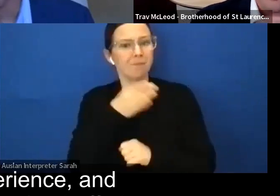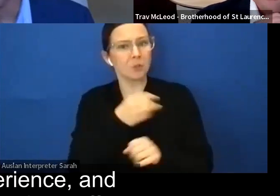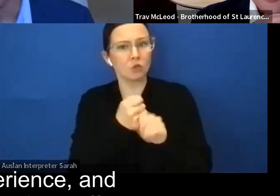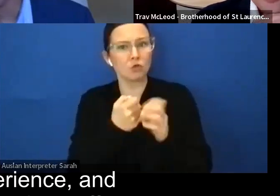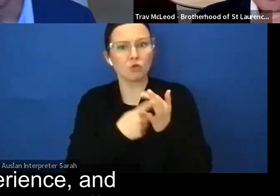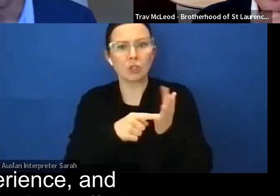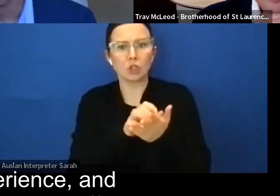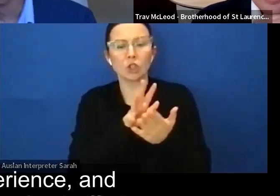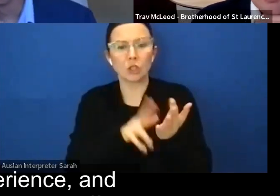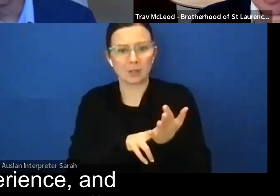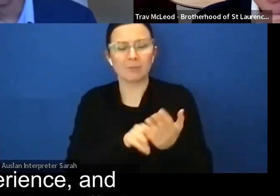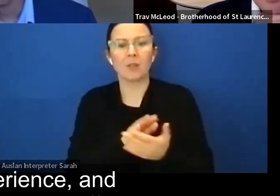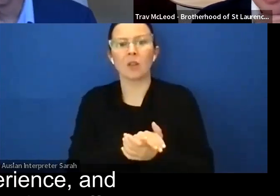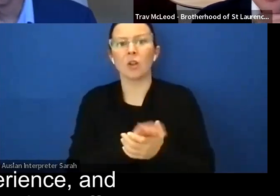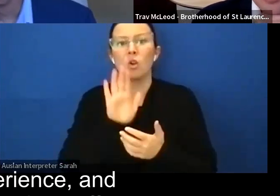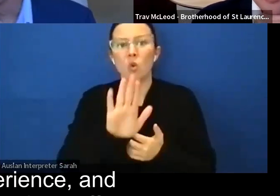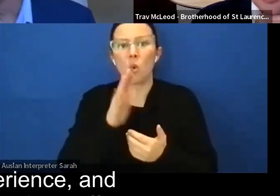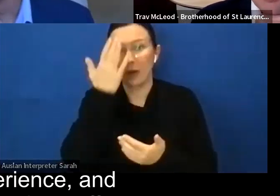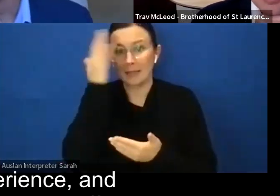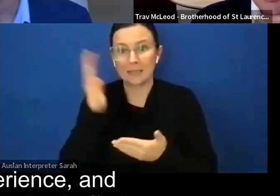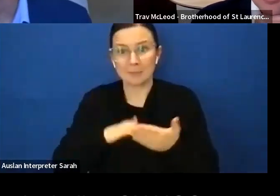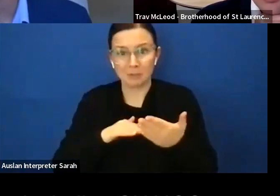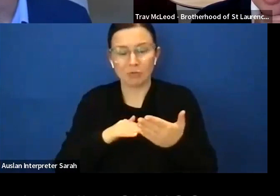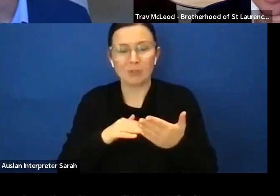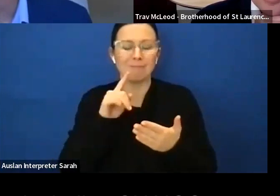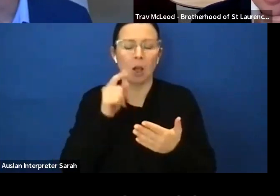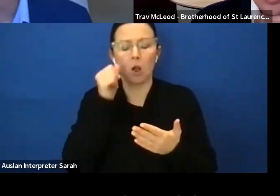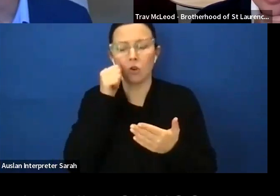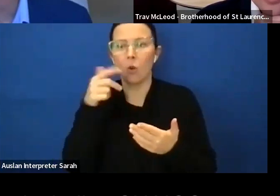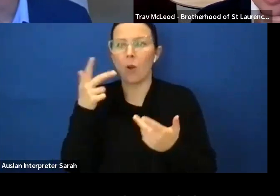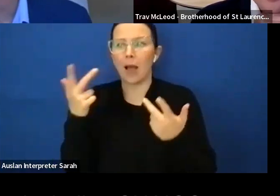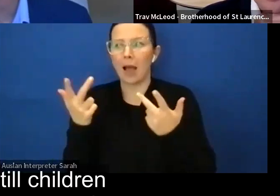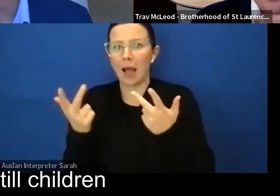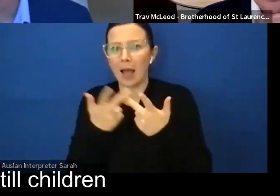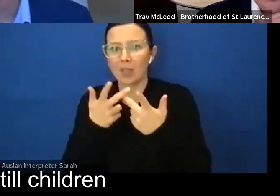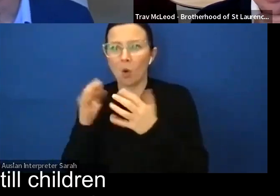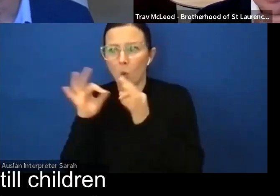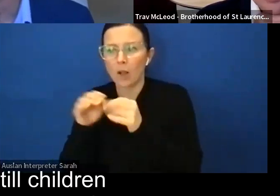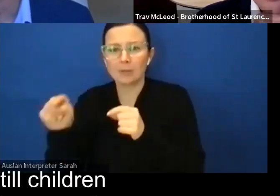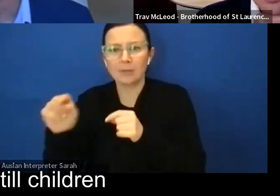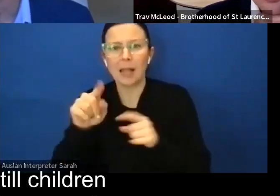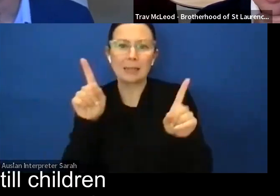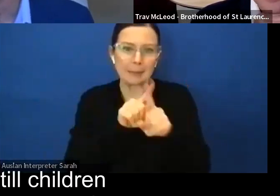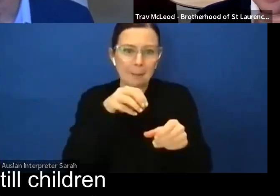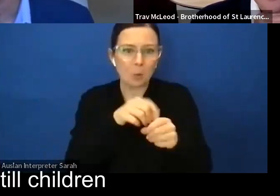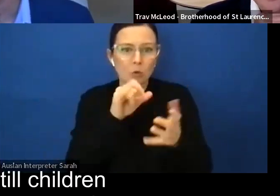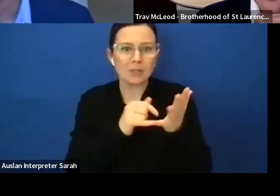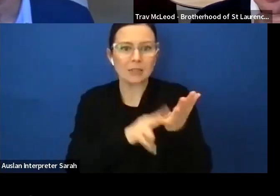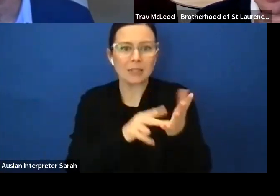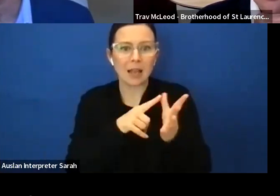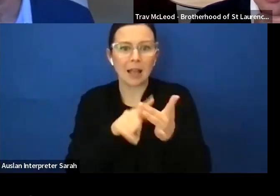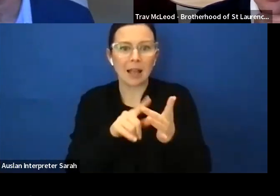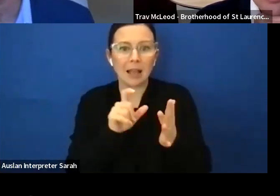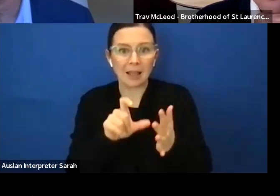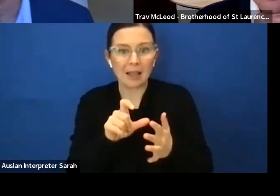in your experience, and despite the very best efforts of many organisations, including SNAKE, there are still children that aren't engaged in